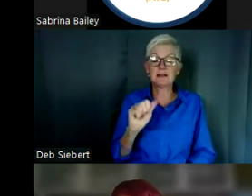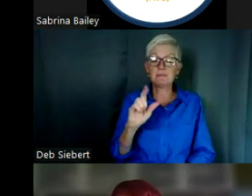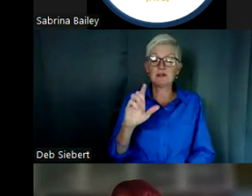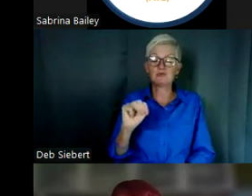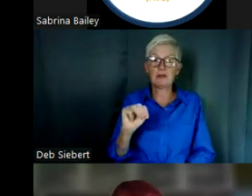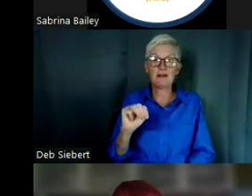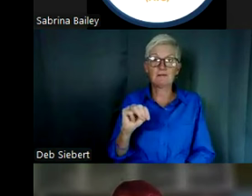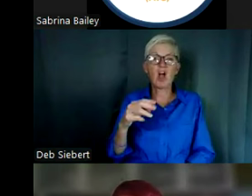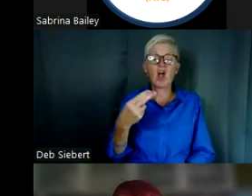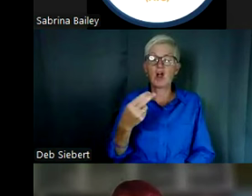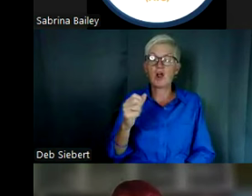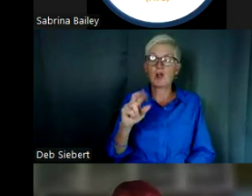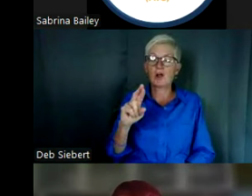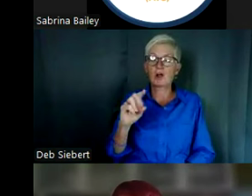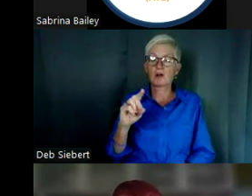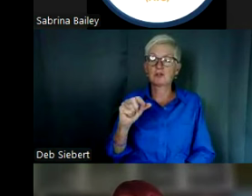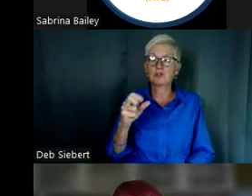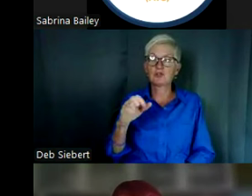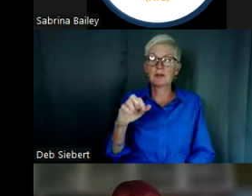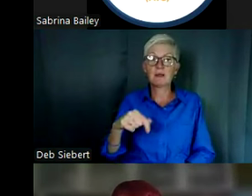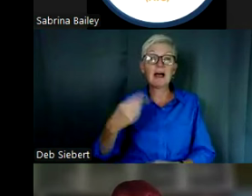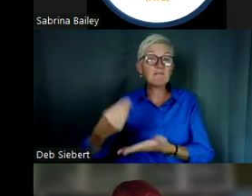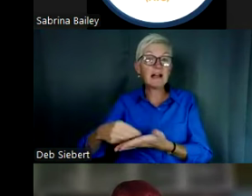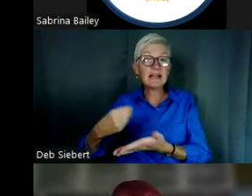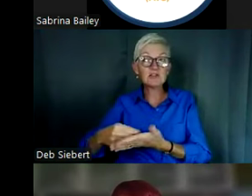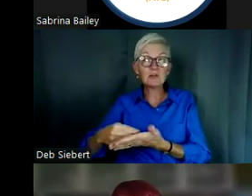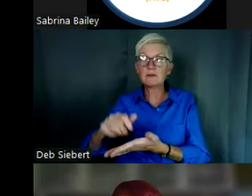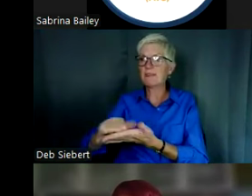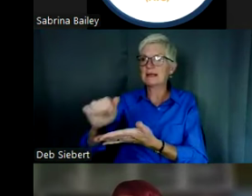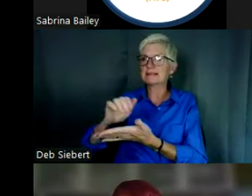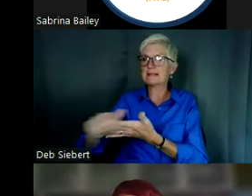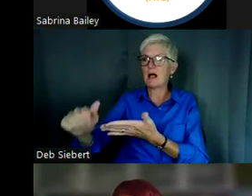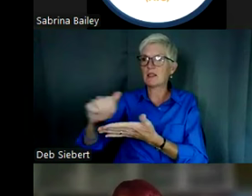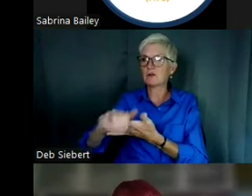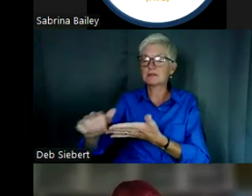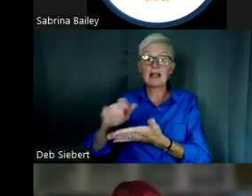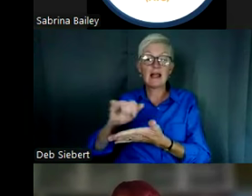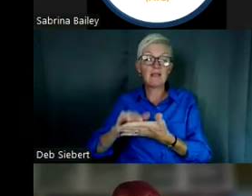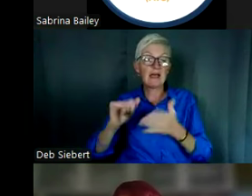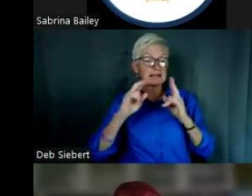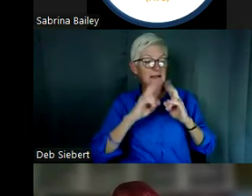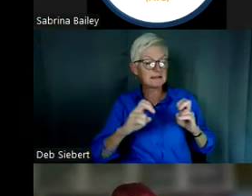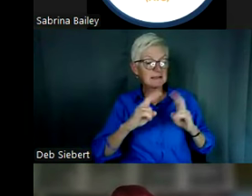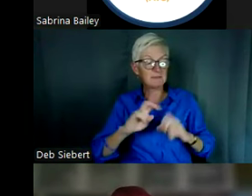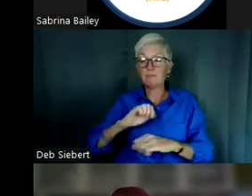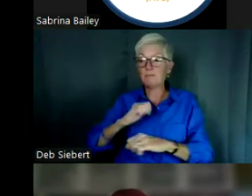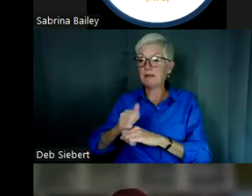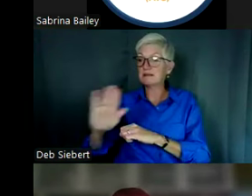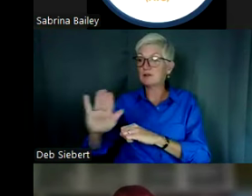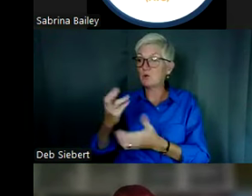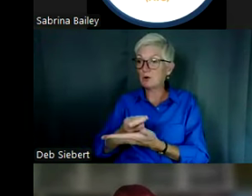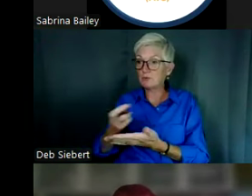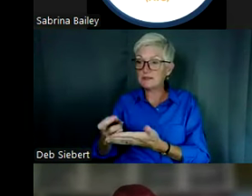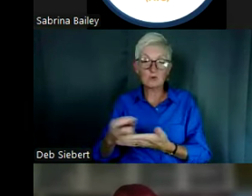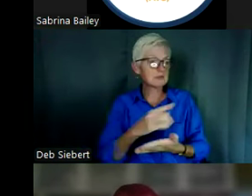Financial hardship is based on dollars. That's going to be an individual assessment based on what your resources are and what the cost of the